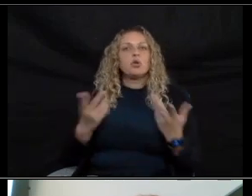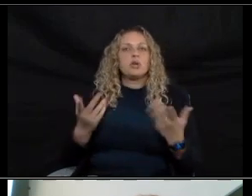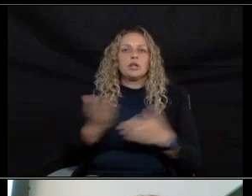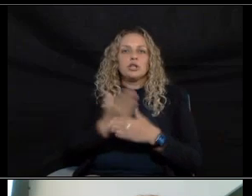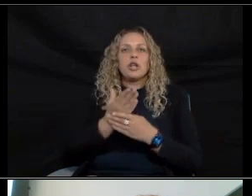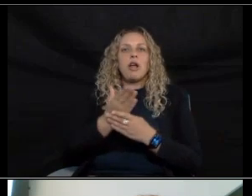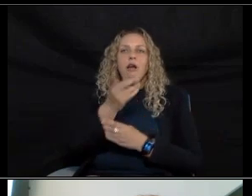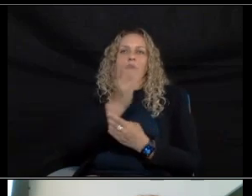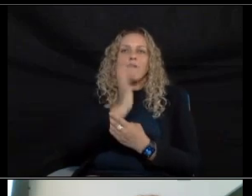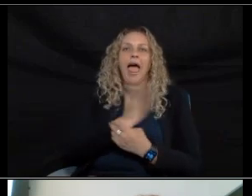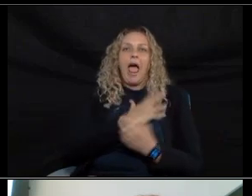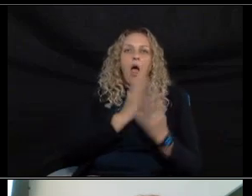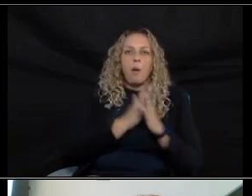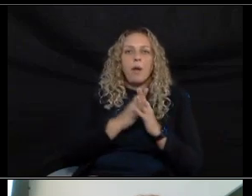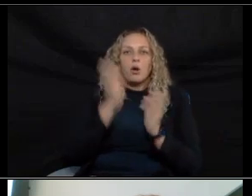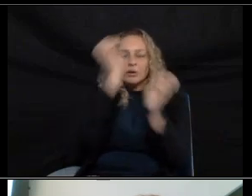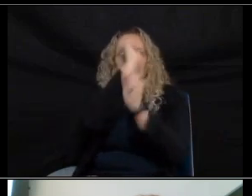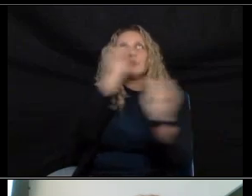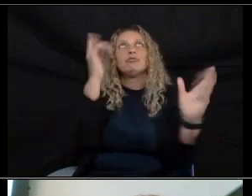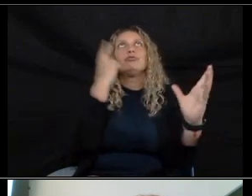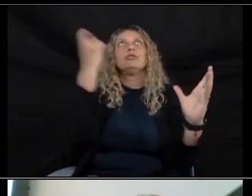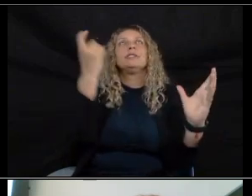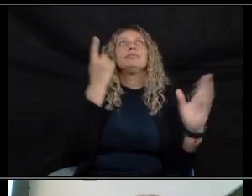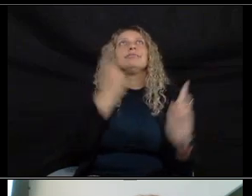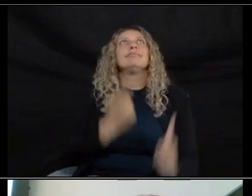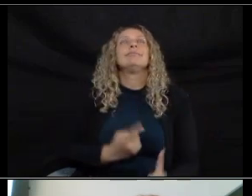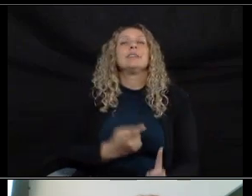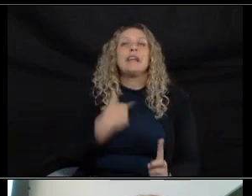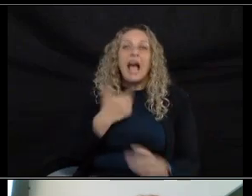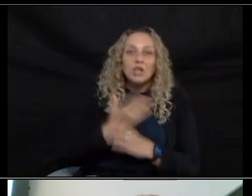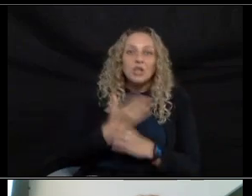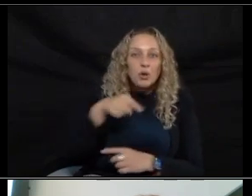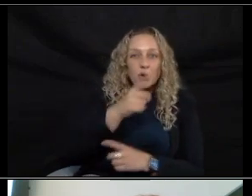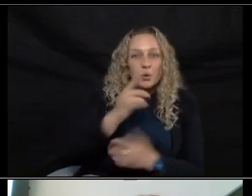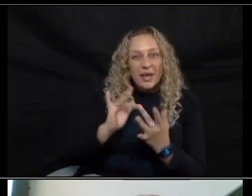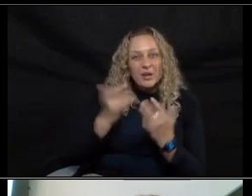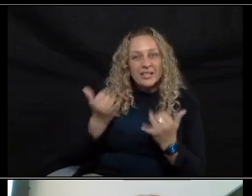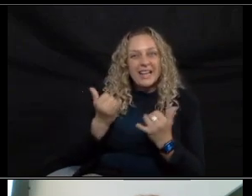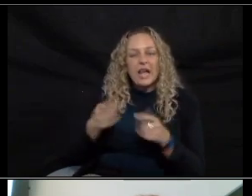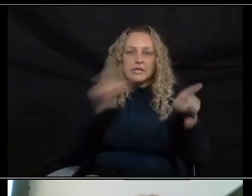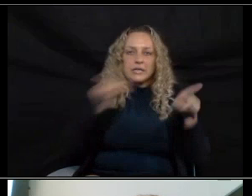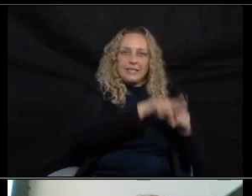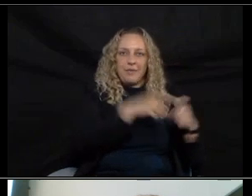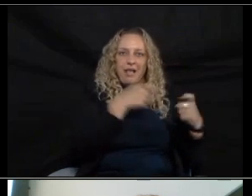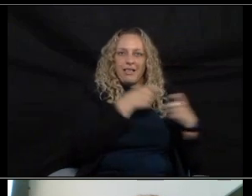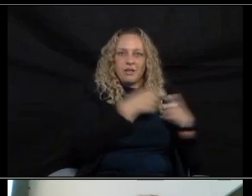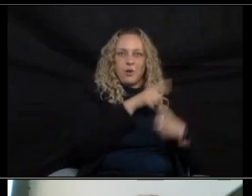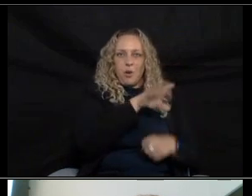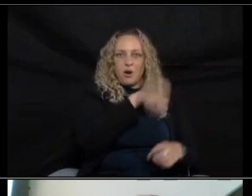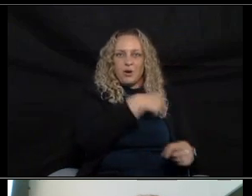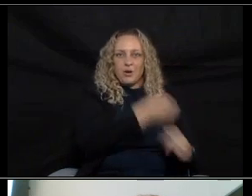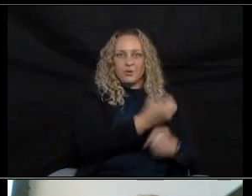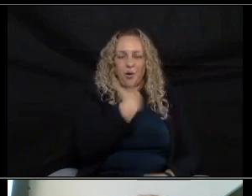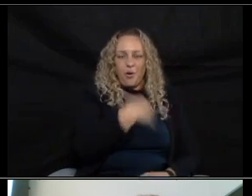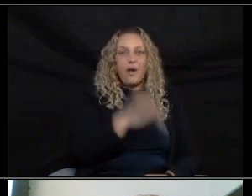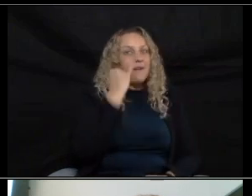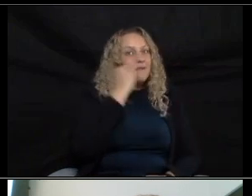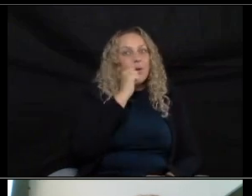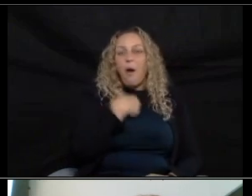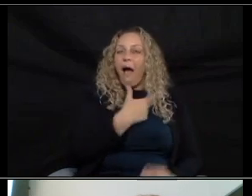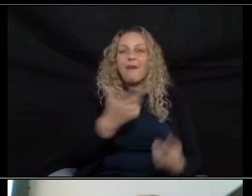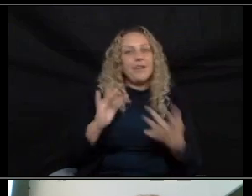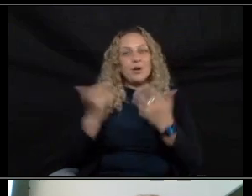American dream. As I shared with you 2 weeks ago, internet today is what electricity was 100 years ago. If you don't have the